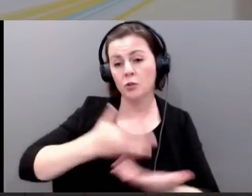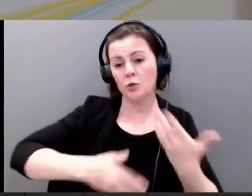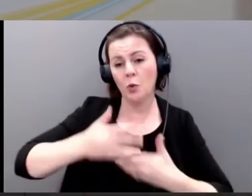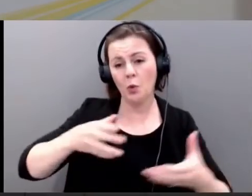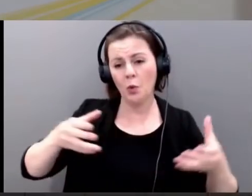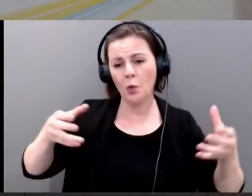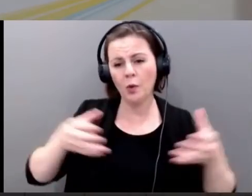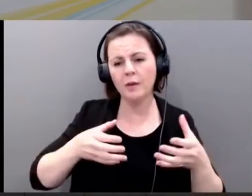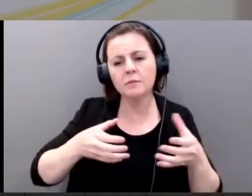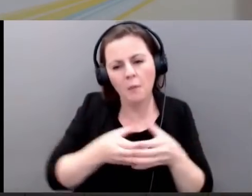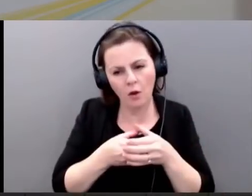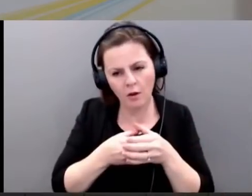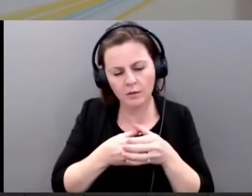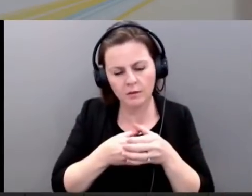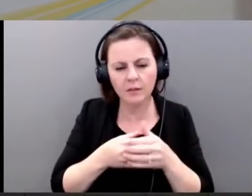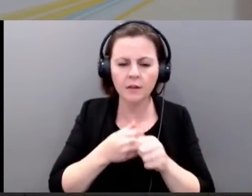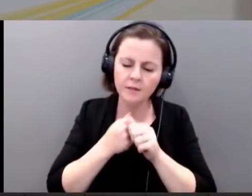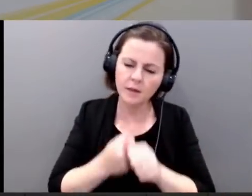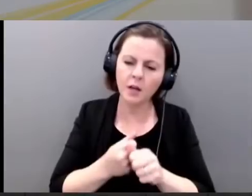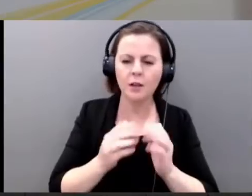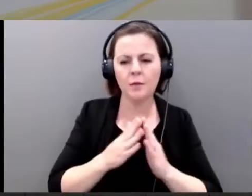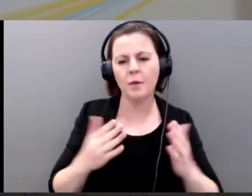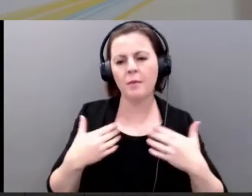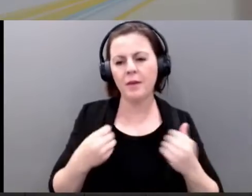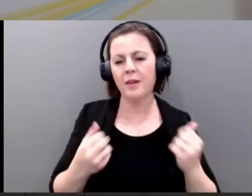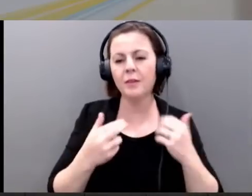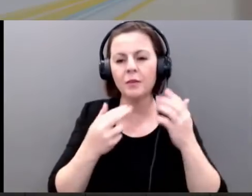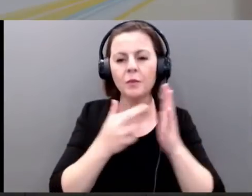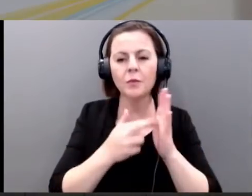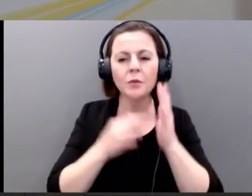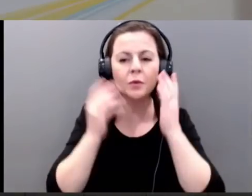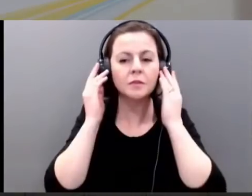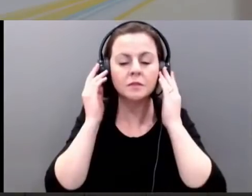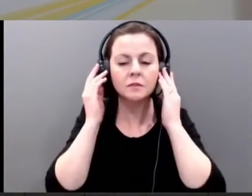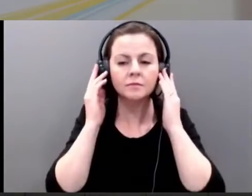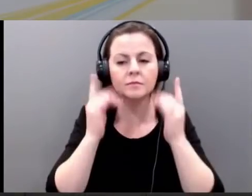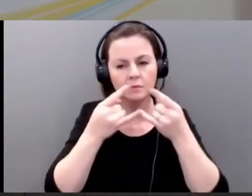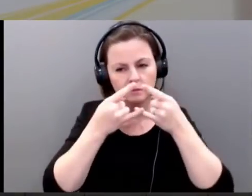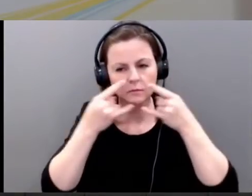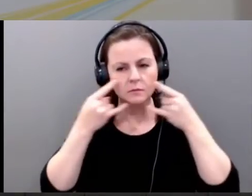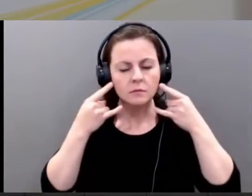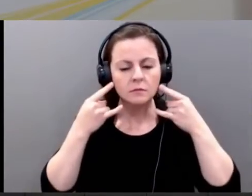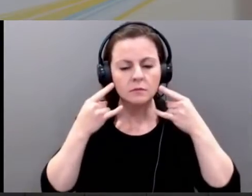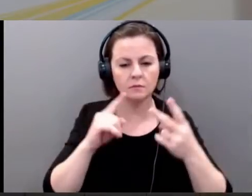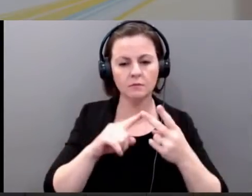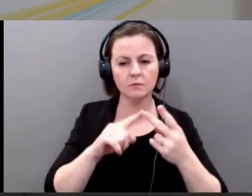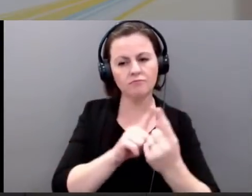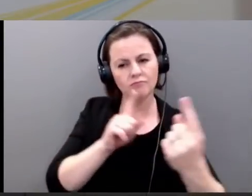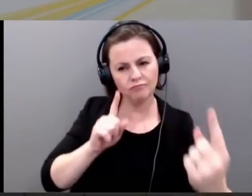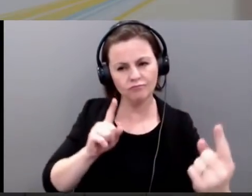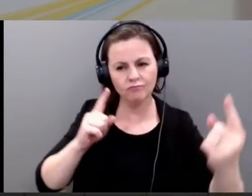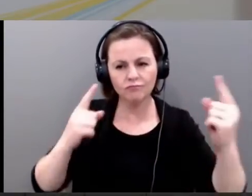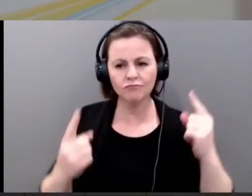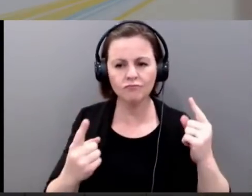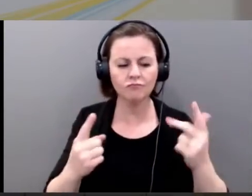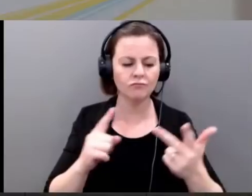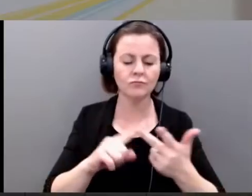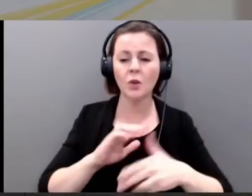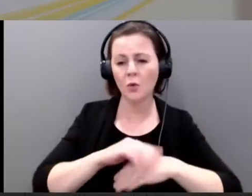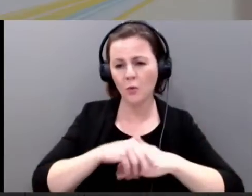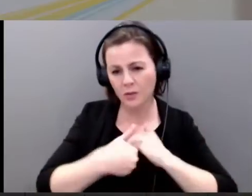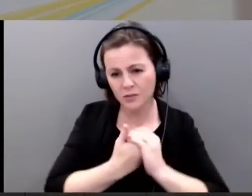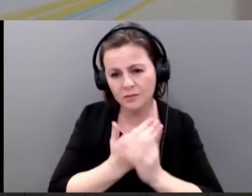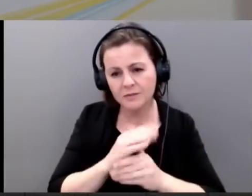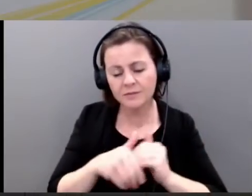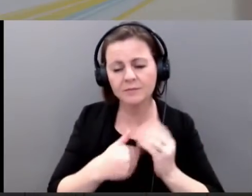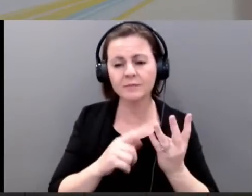health measures we have in place to keep us all safe. Wearing a non-medical mask, physically distance, wash your hands regularly, and